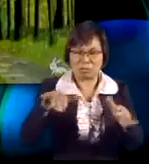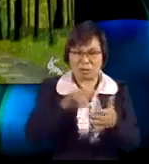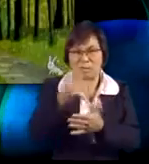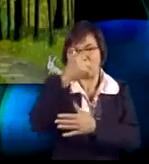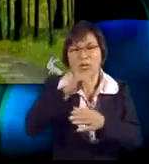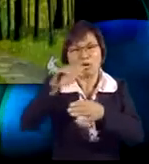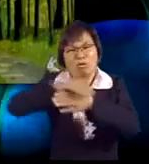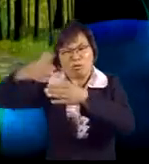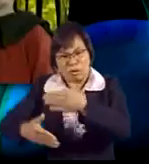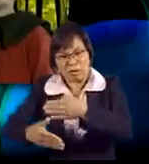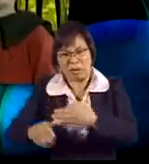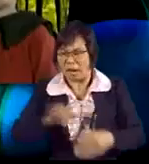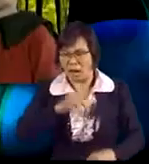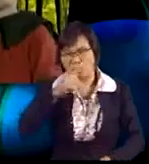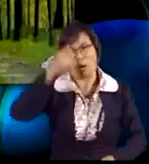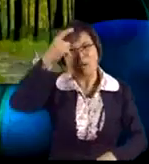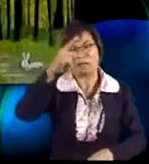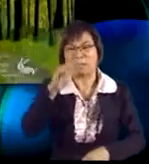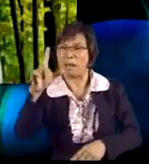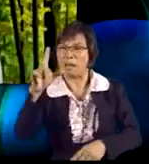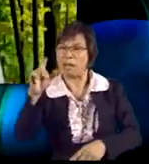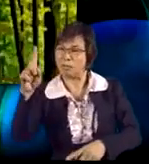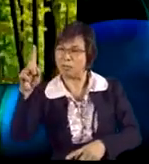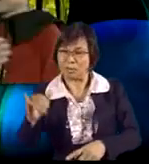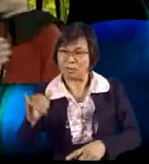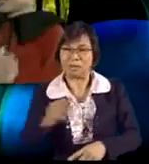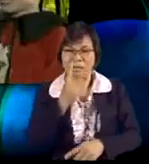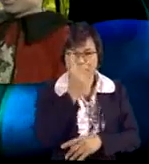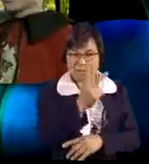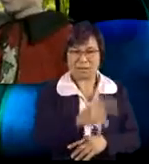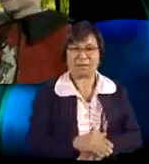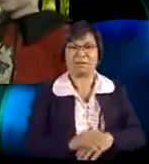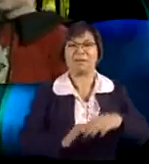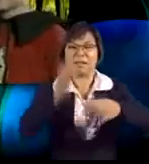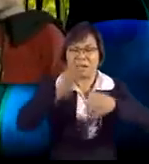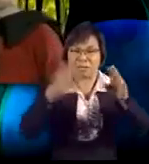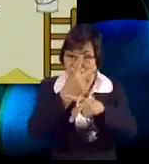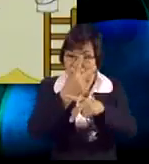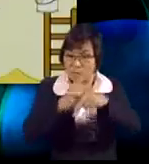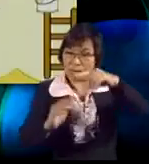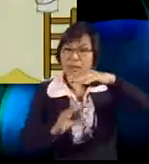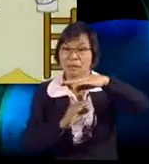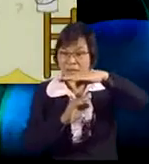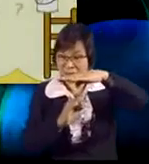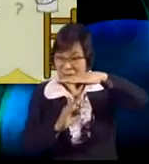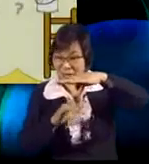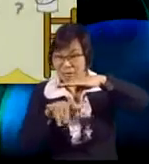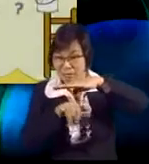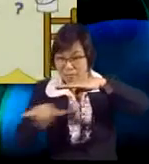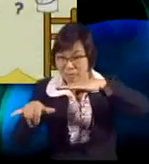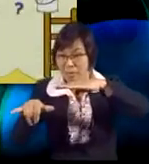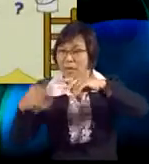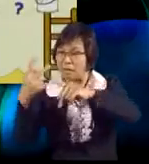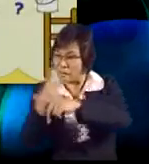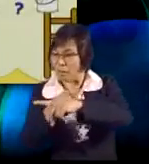Good, but we can't stop that because it is not complete. I don't understand, Melody. You see, Nick, if